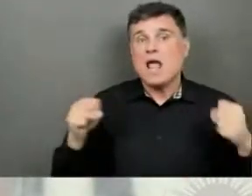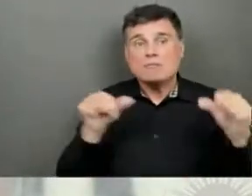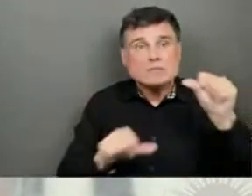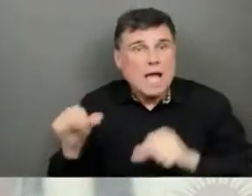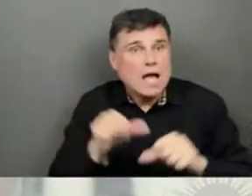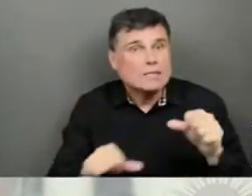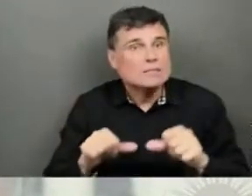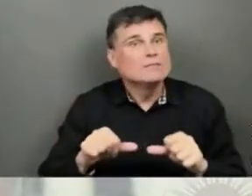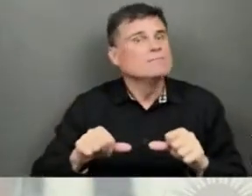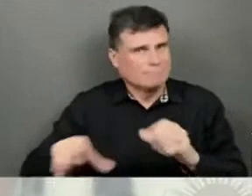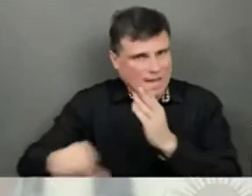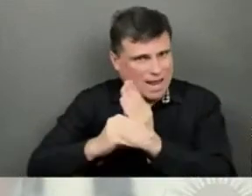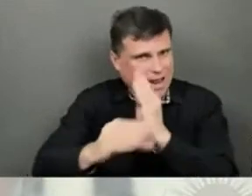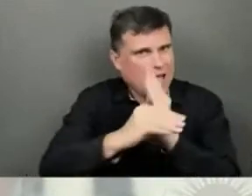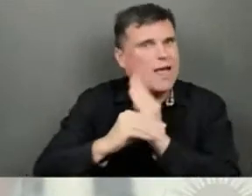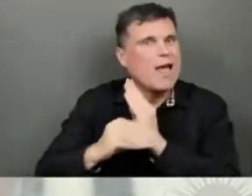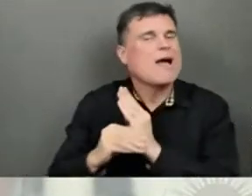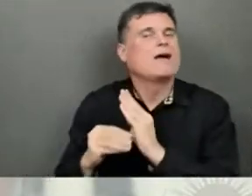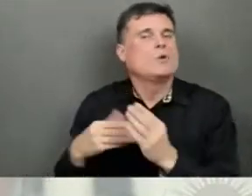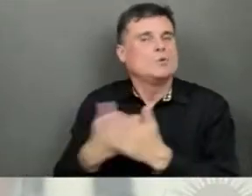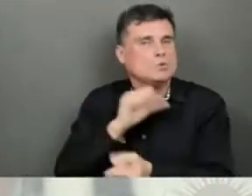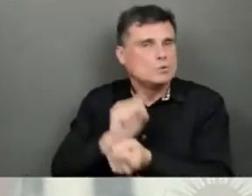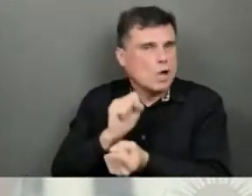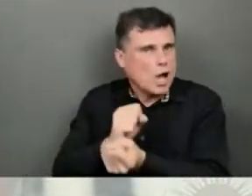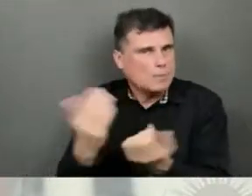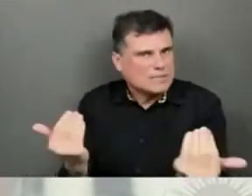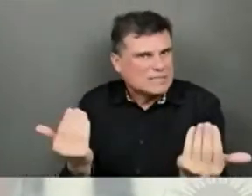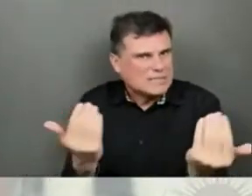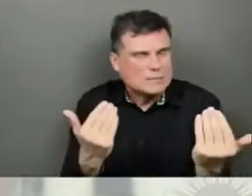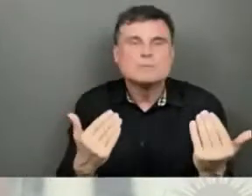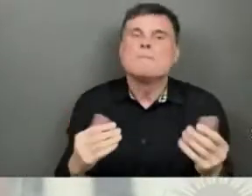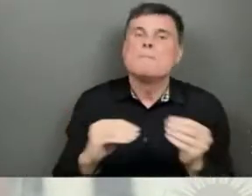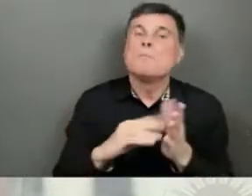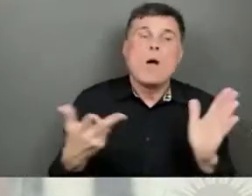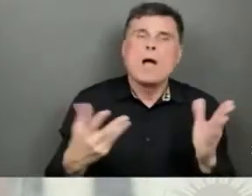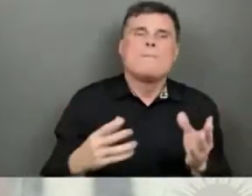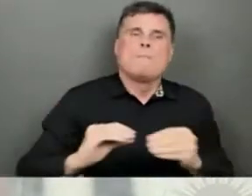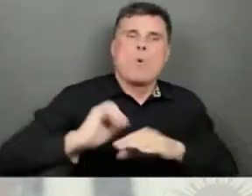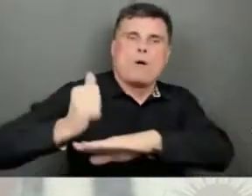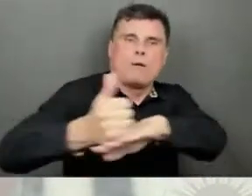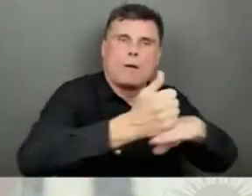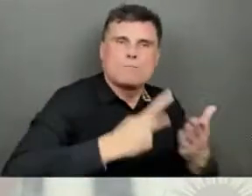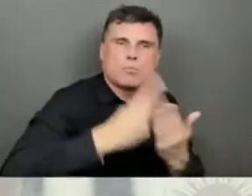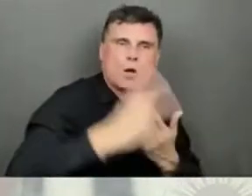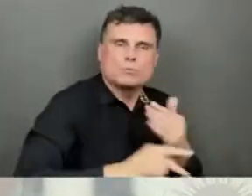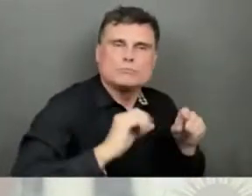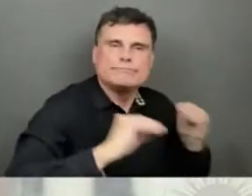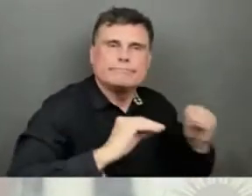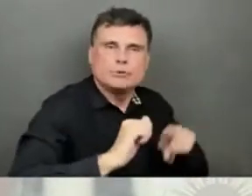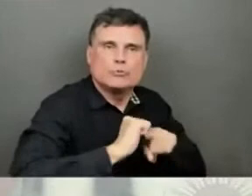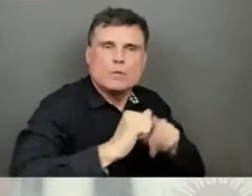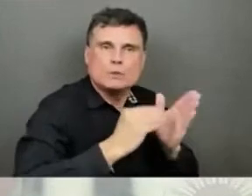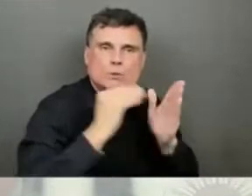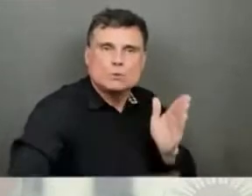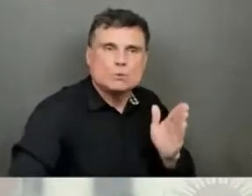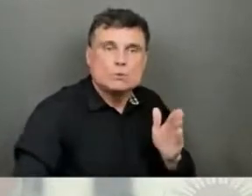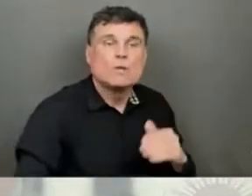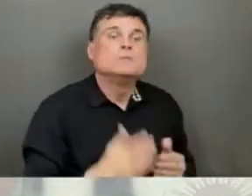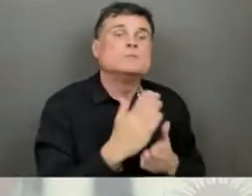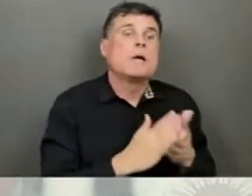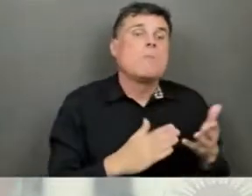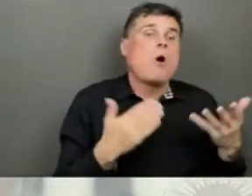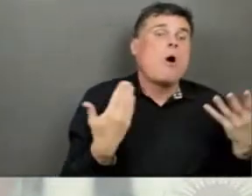spaces, increasing opportunities to ladder up. For ambulance paramedics as well, and you saw ambulance